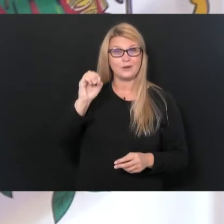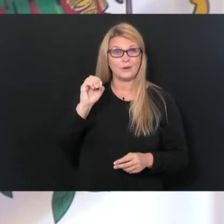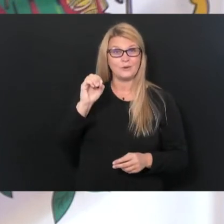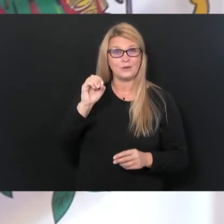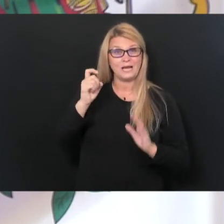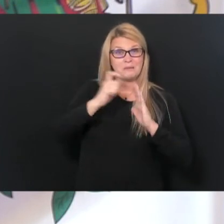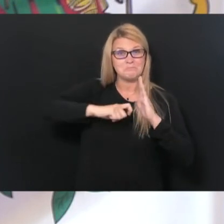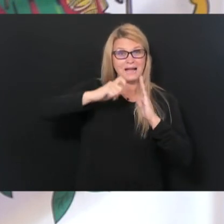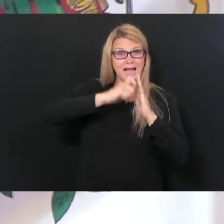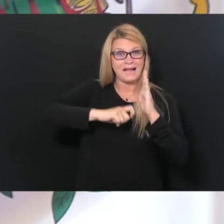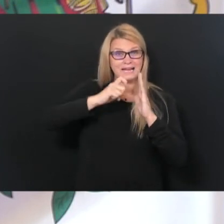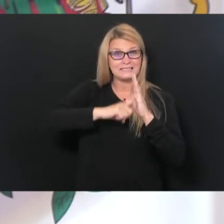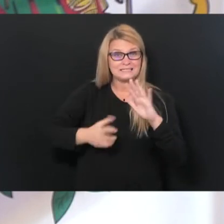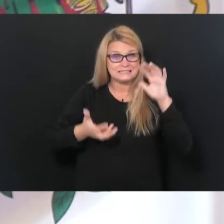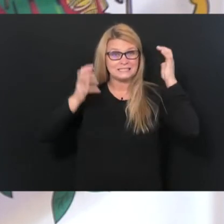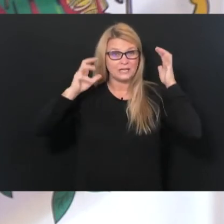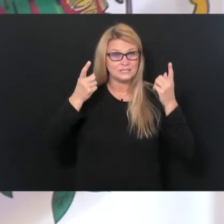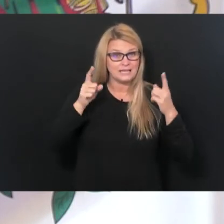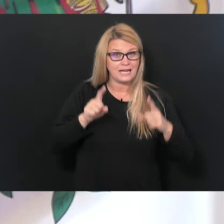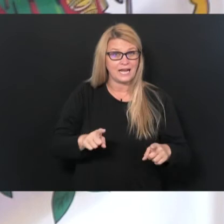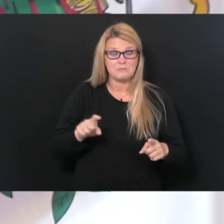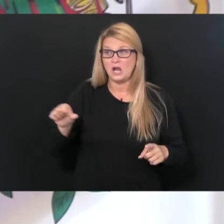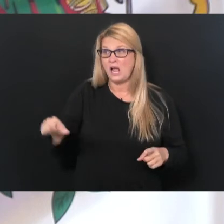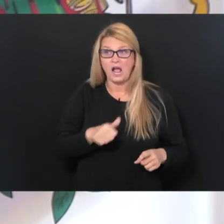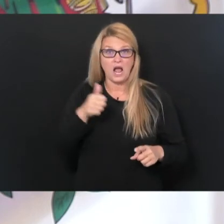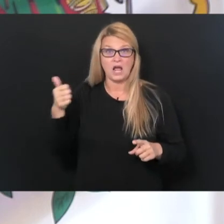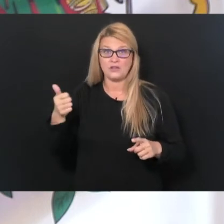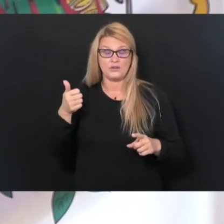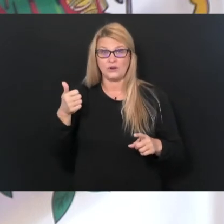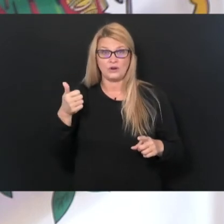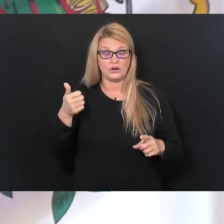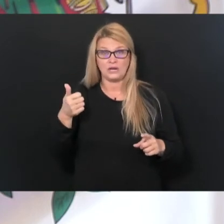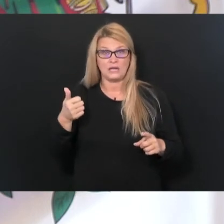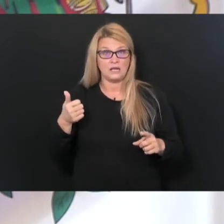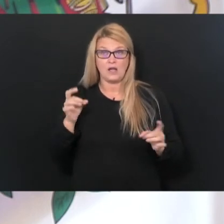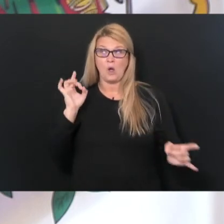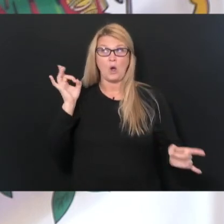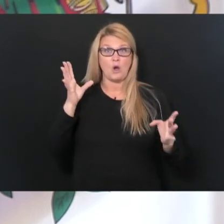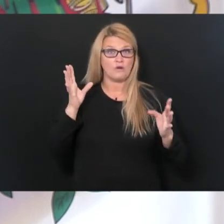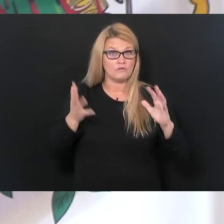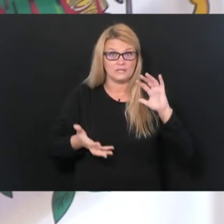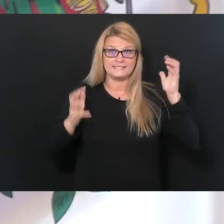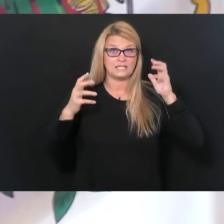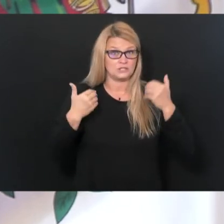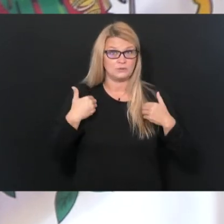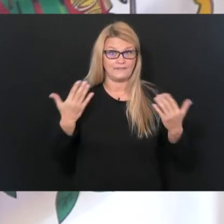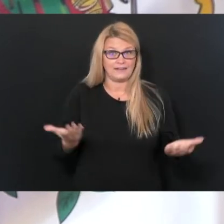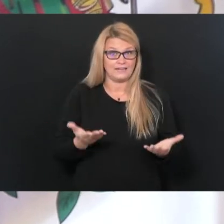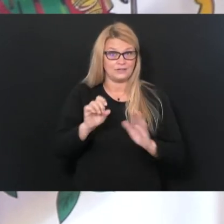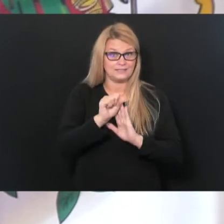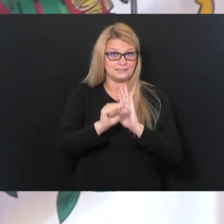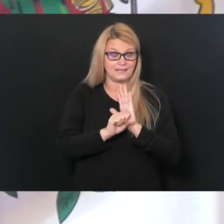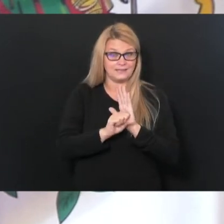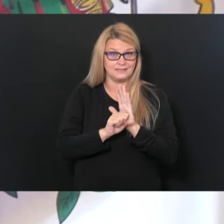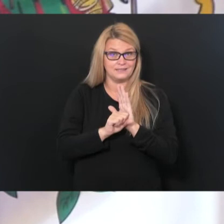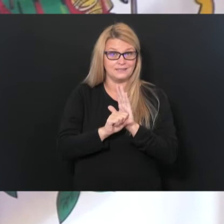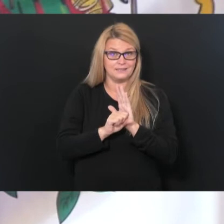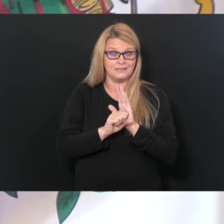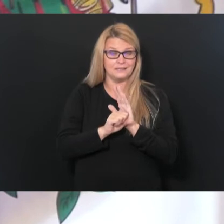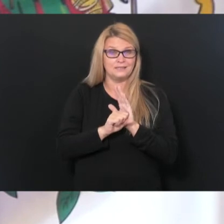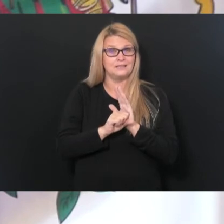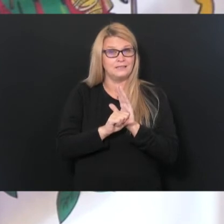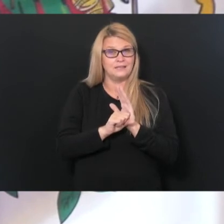other terrific disasters or horrific disasters that we've had in our state. I go back to